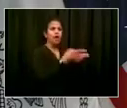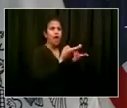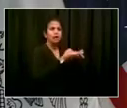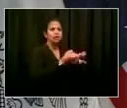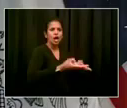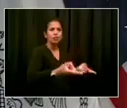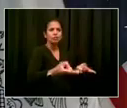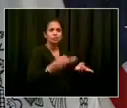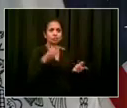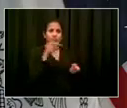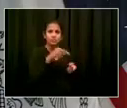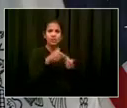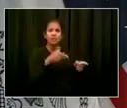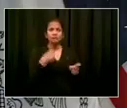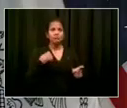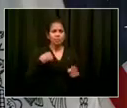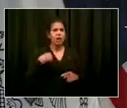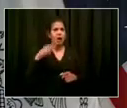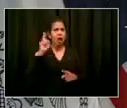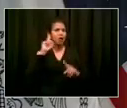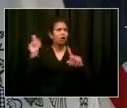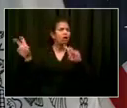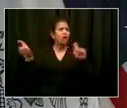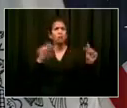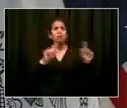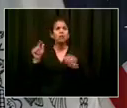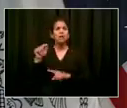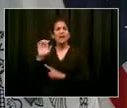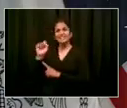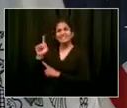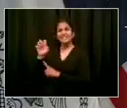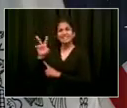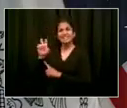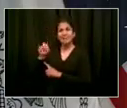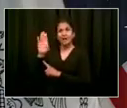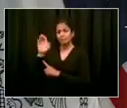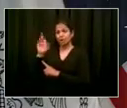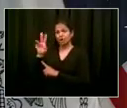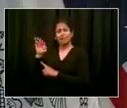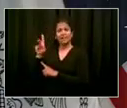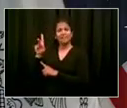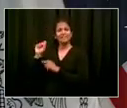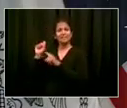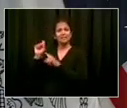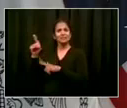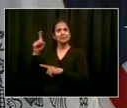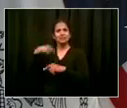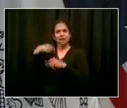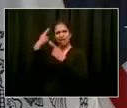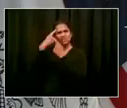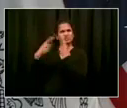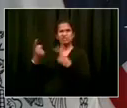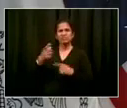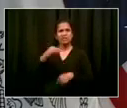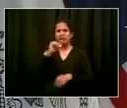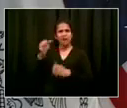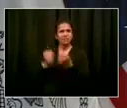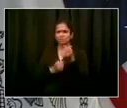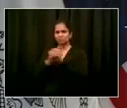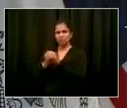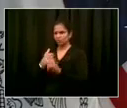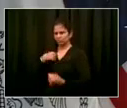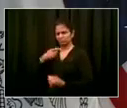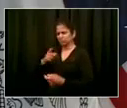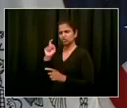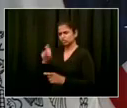so, why did you disagree with his view? No, it's not accurate. It's just not accurate. There's been an ongoing conversation,